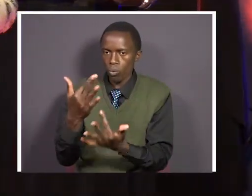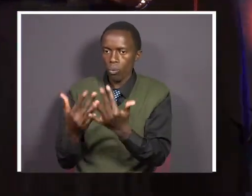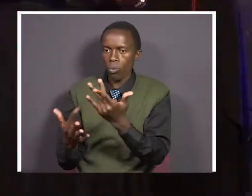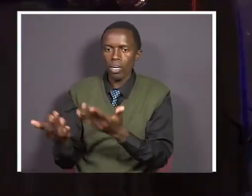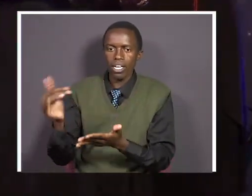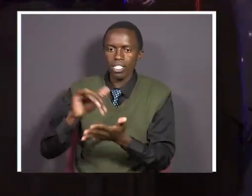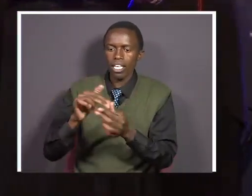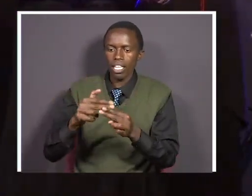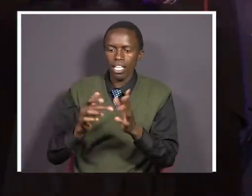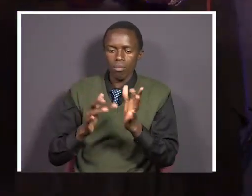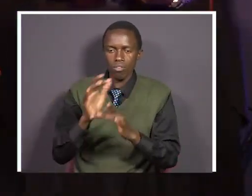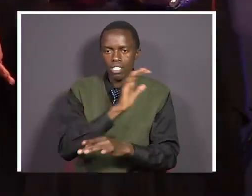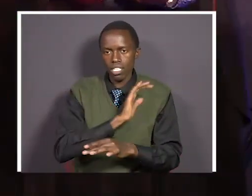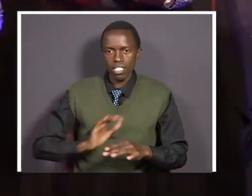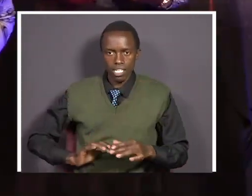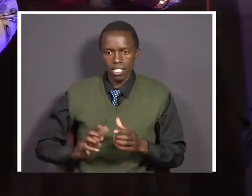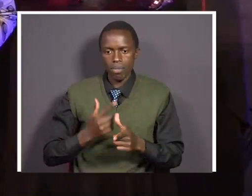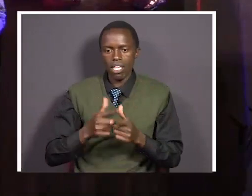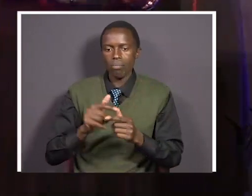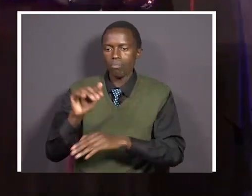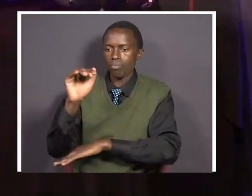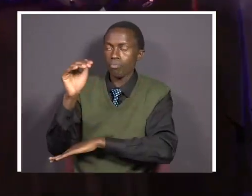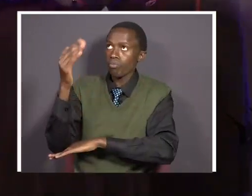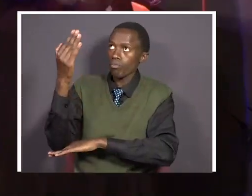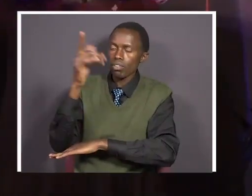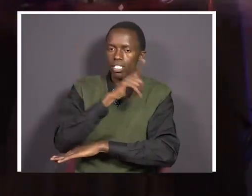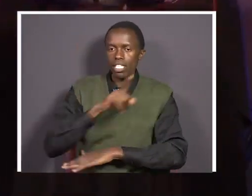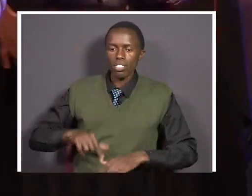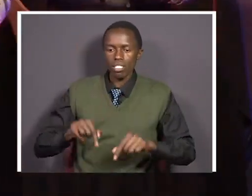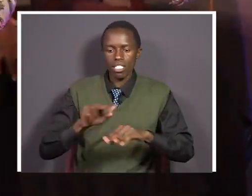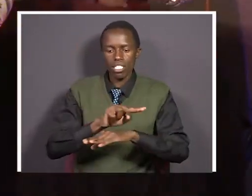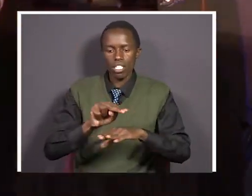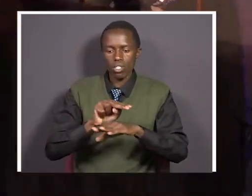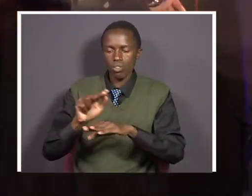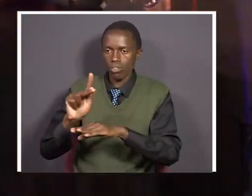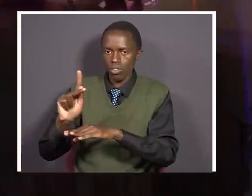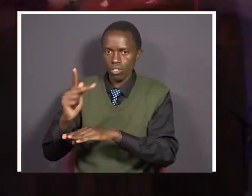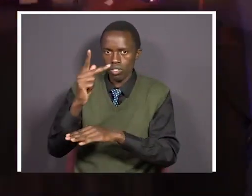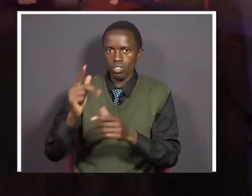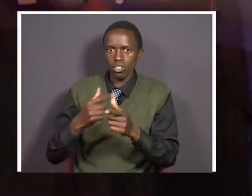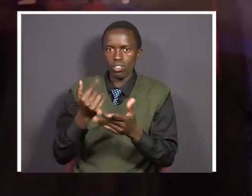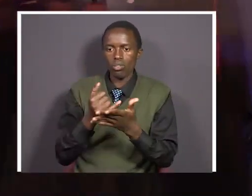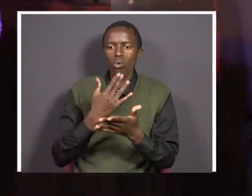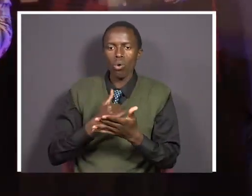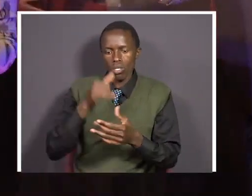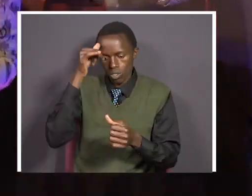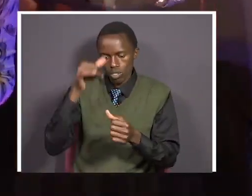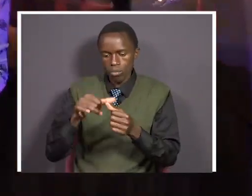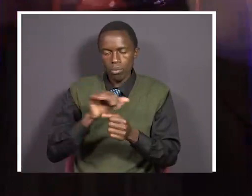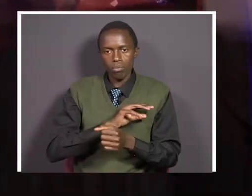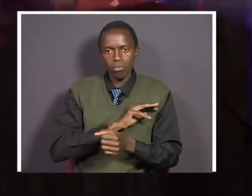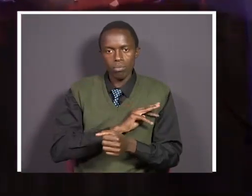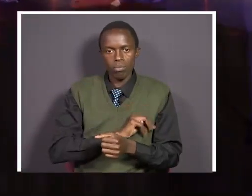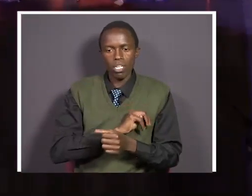once again in the name of Jesus Christ. We are asking that, Lord, in this nation, in your wrath, won't you remember